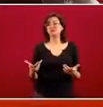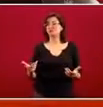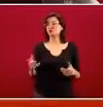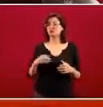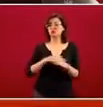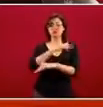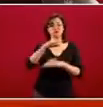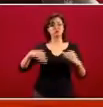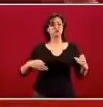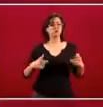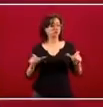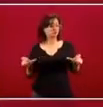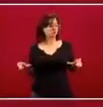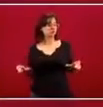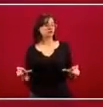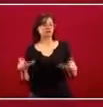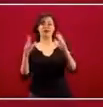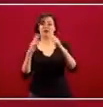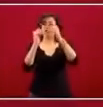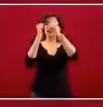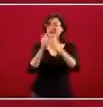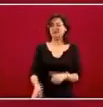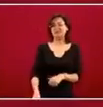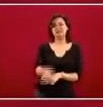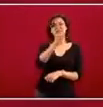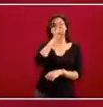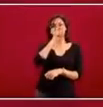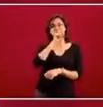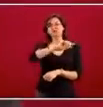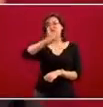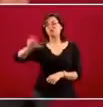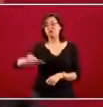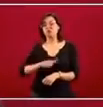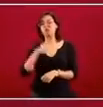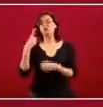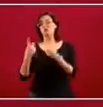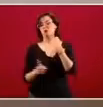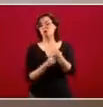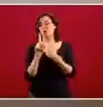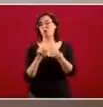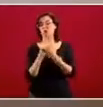have to be necessarily, and these new measures